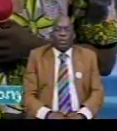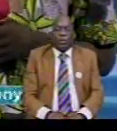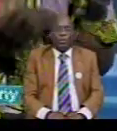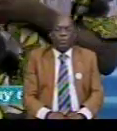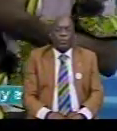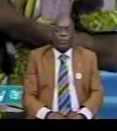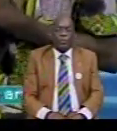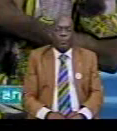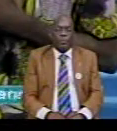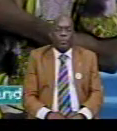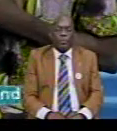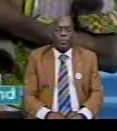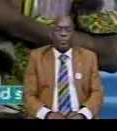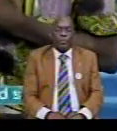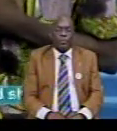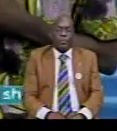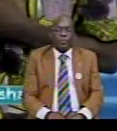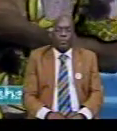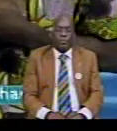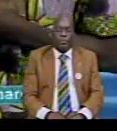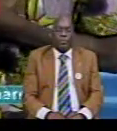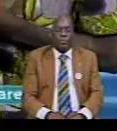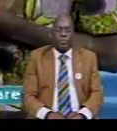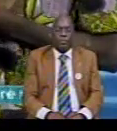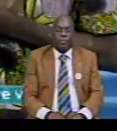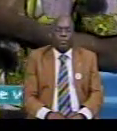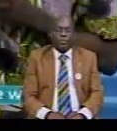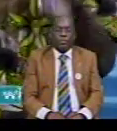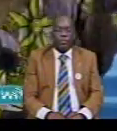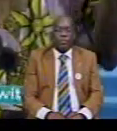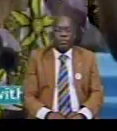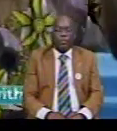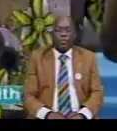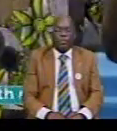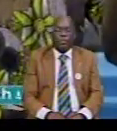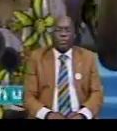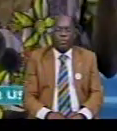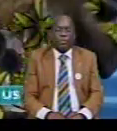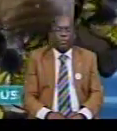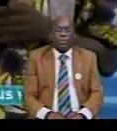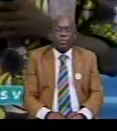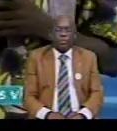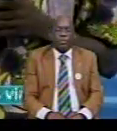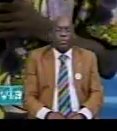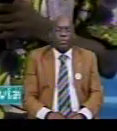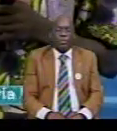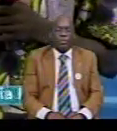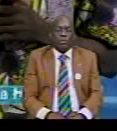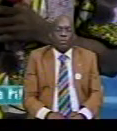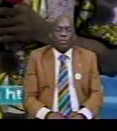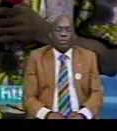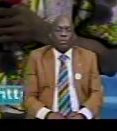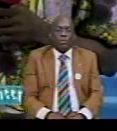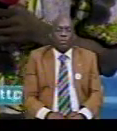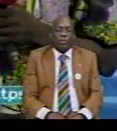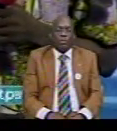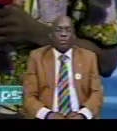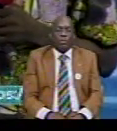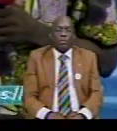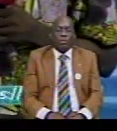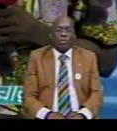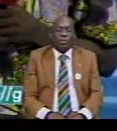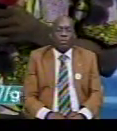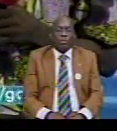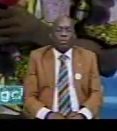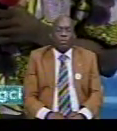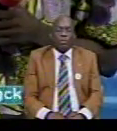made him a part of the kingdom. Praise the Lord. Secondly, he had problem, stomach ache,